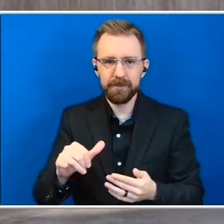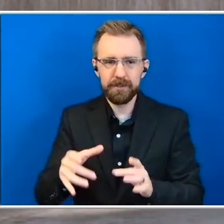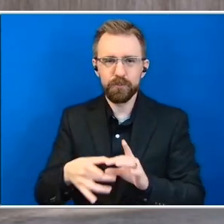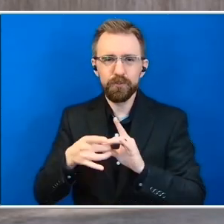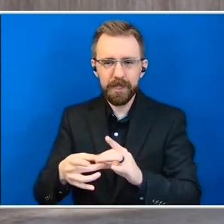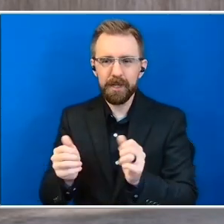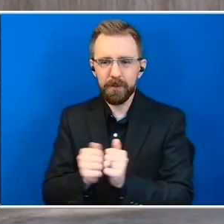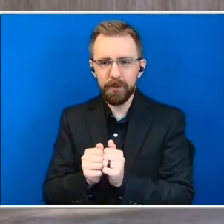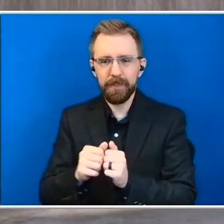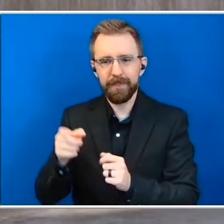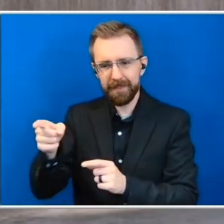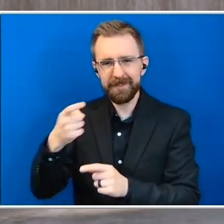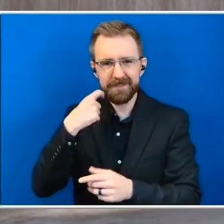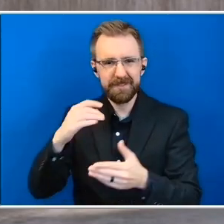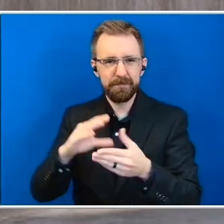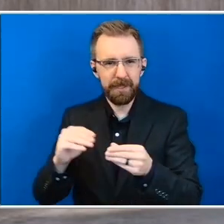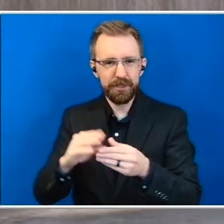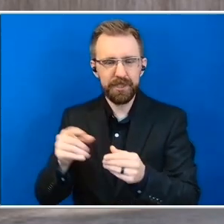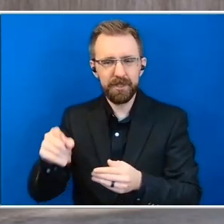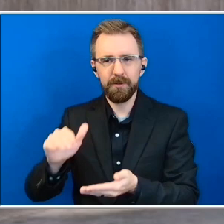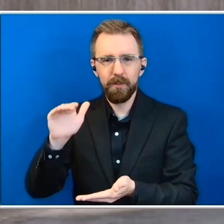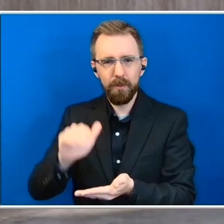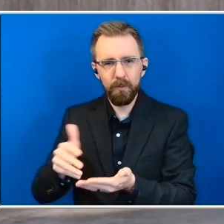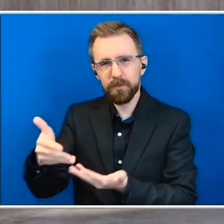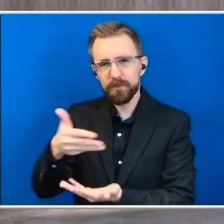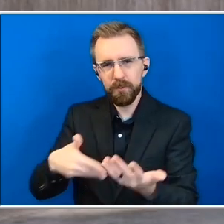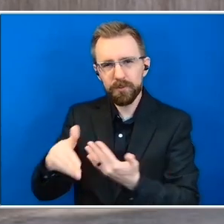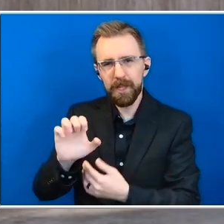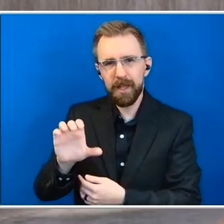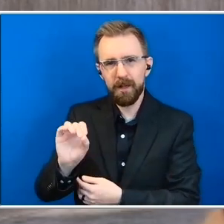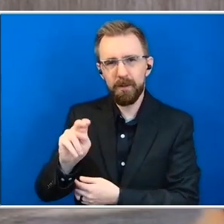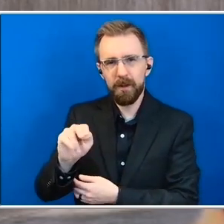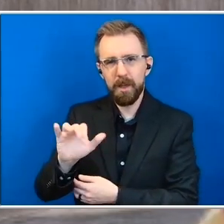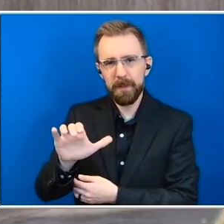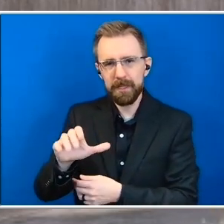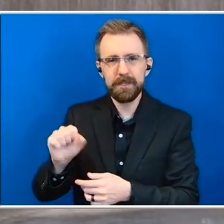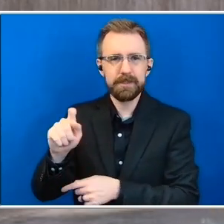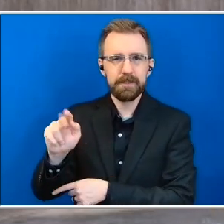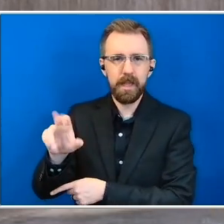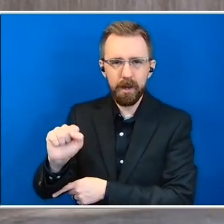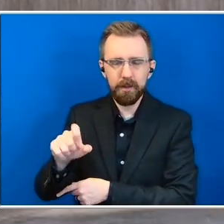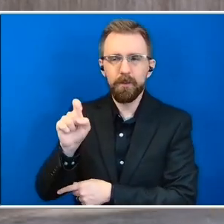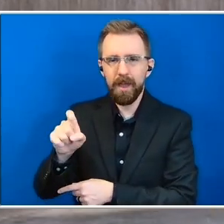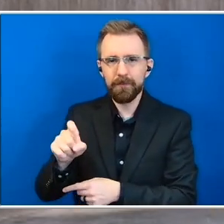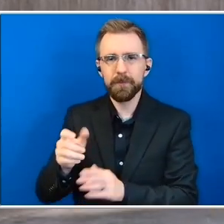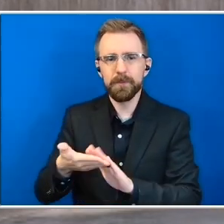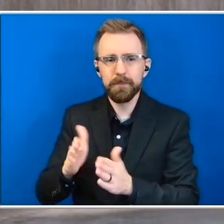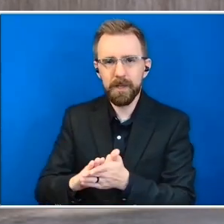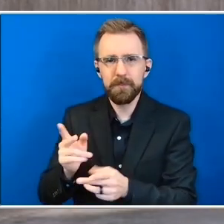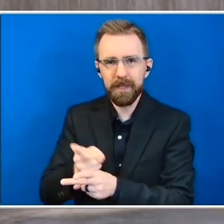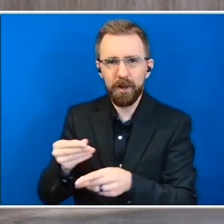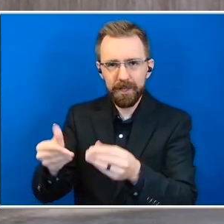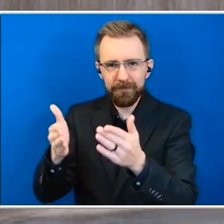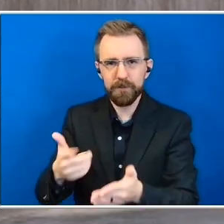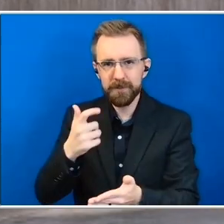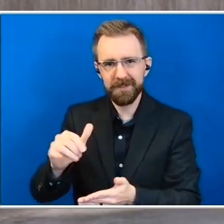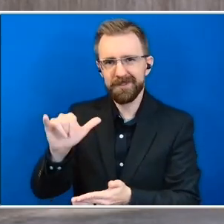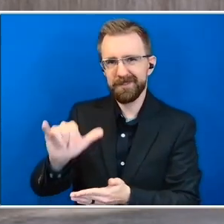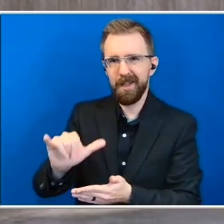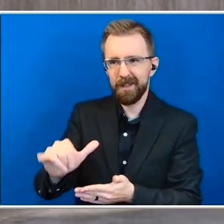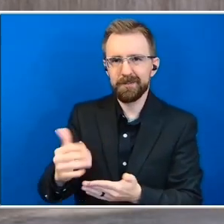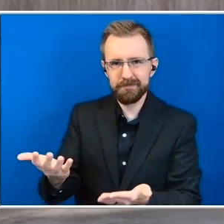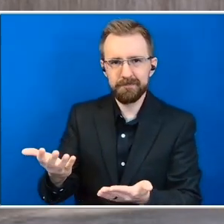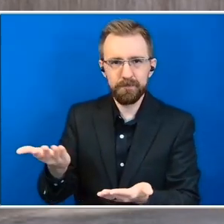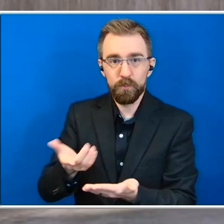Jaime mentioned, right? There is lower socioeconomic status, so we have to become caregivers because that's what it